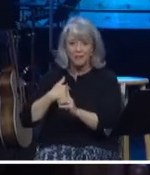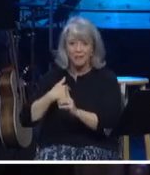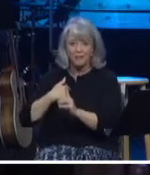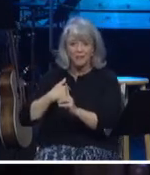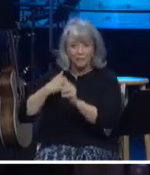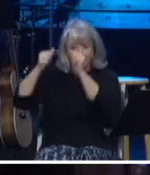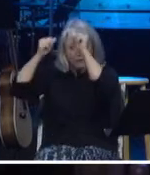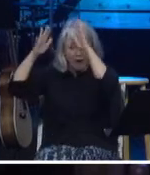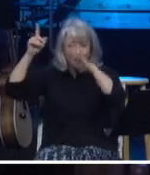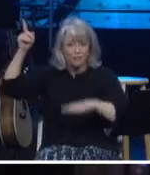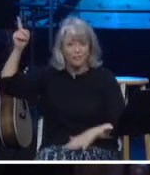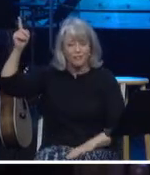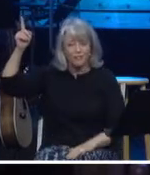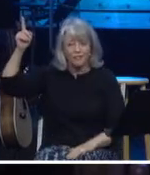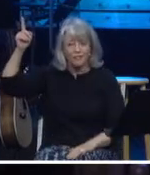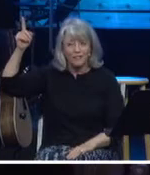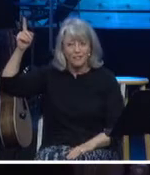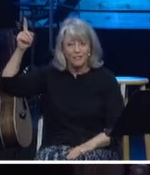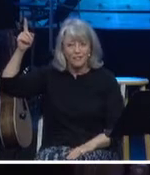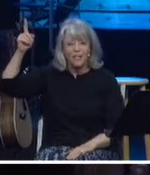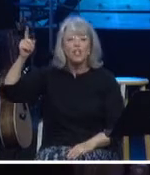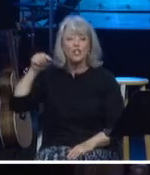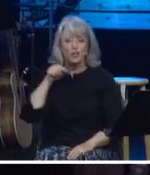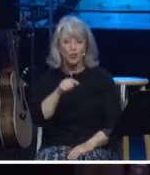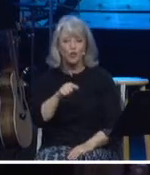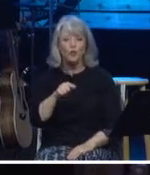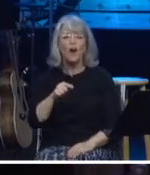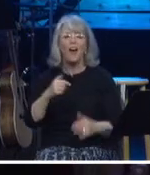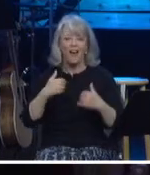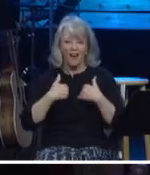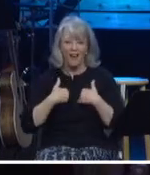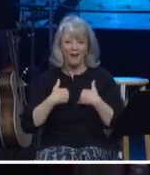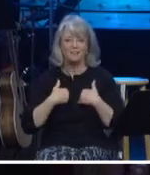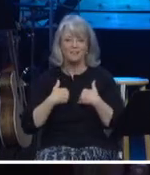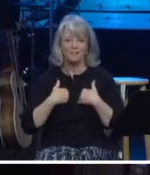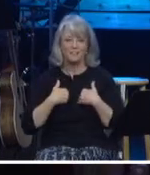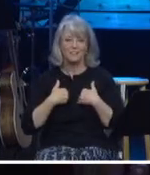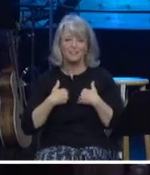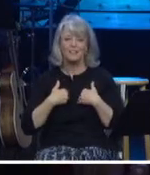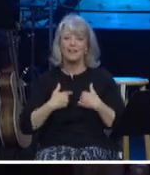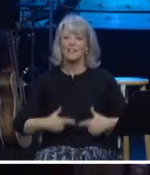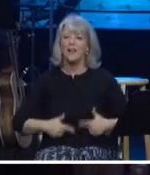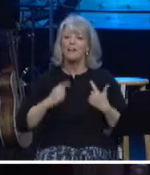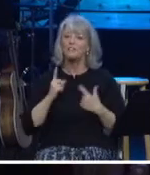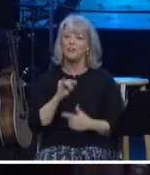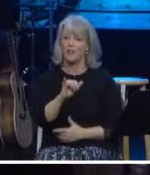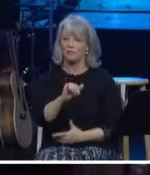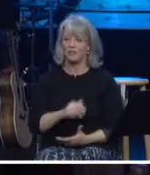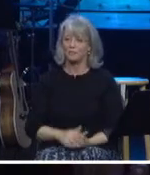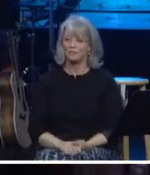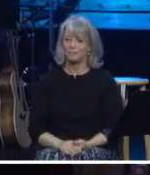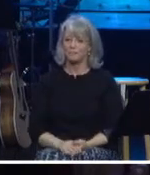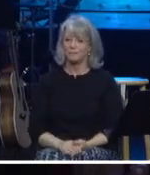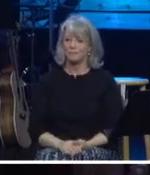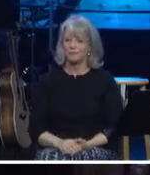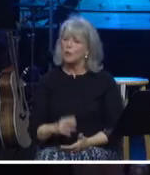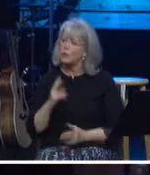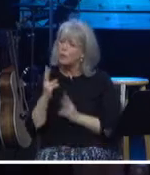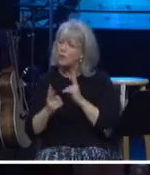Father has eternal life. What kind of